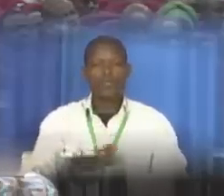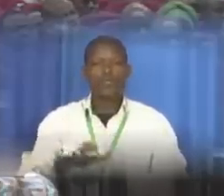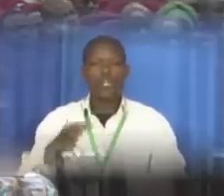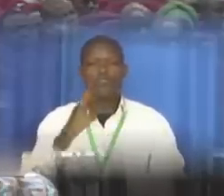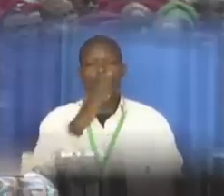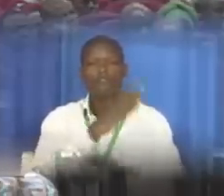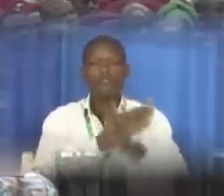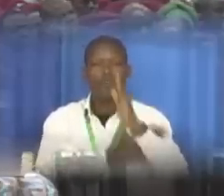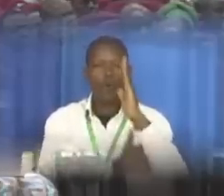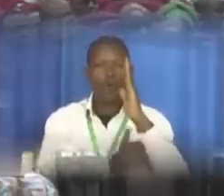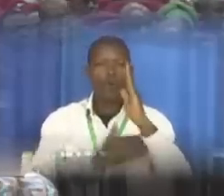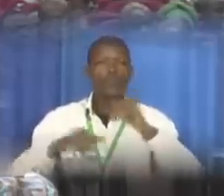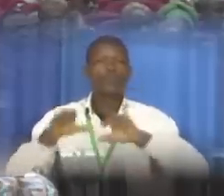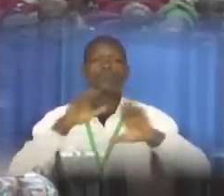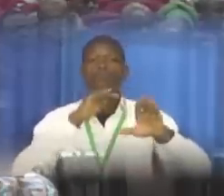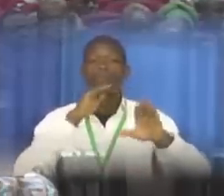afraid.